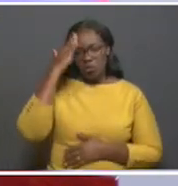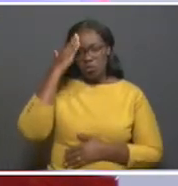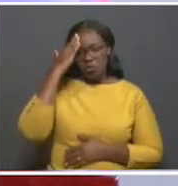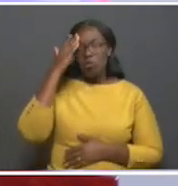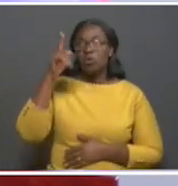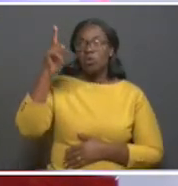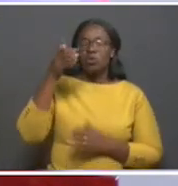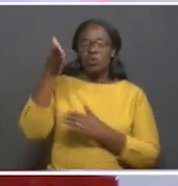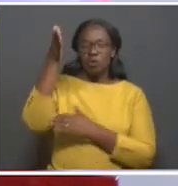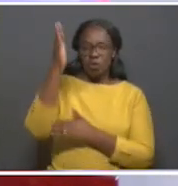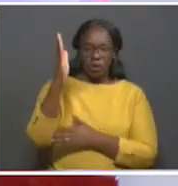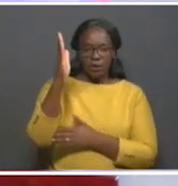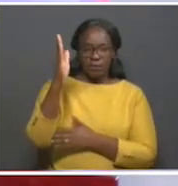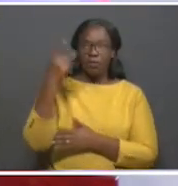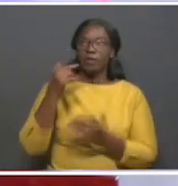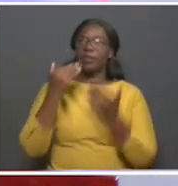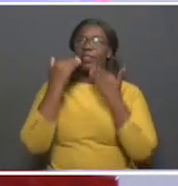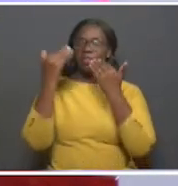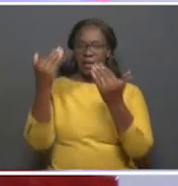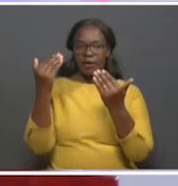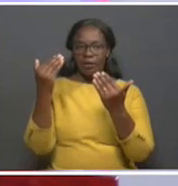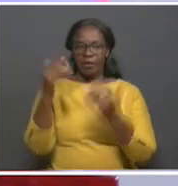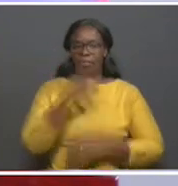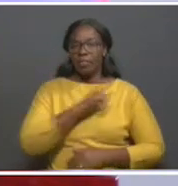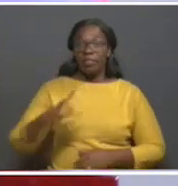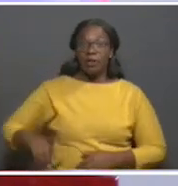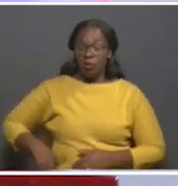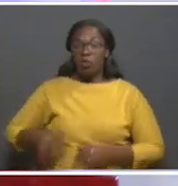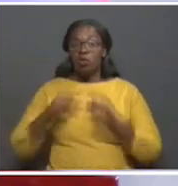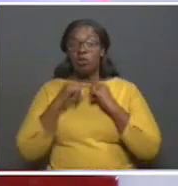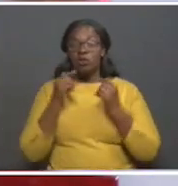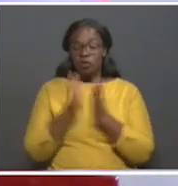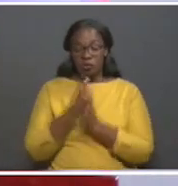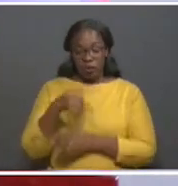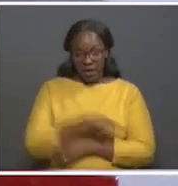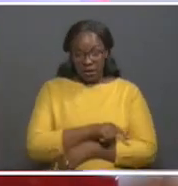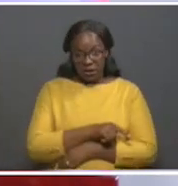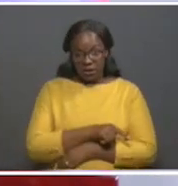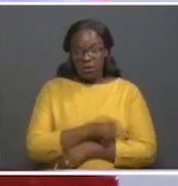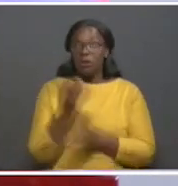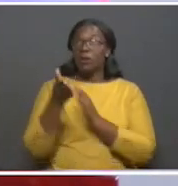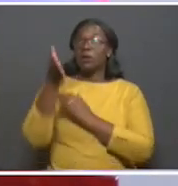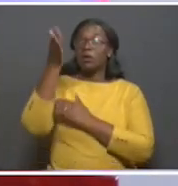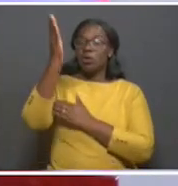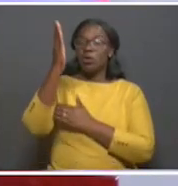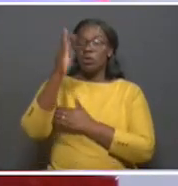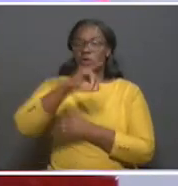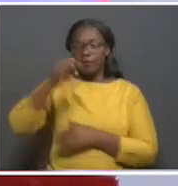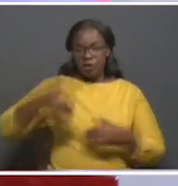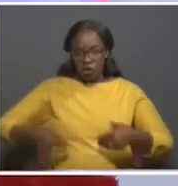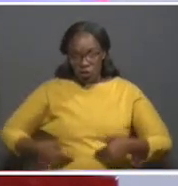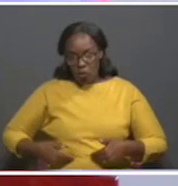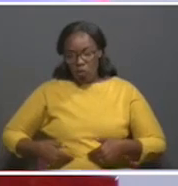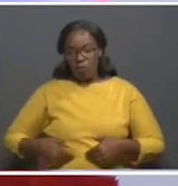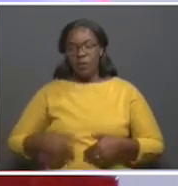are God. We thank you that the Lord of hosts is with us. The God of Jacob is